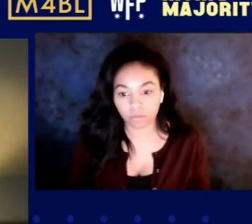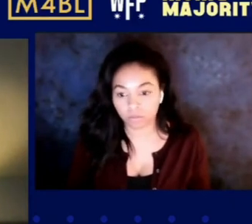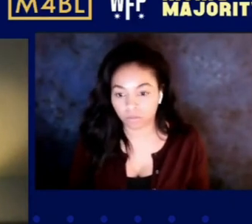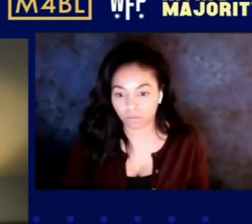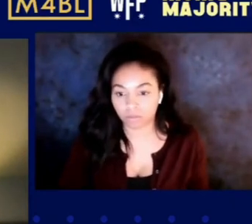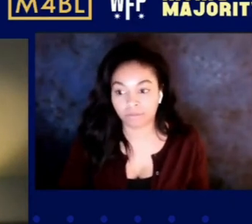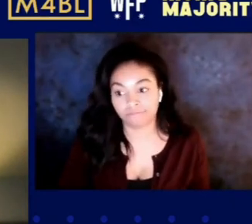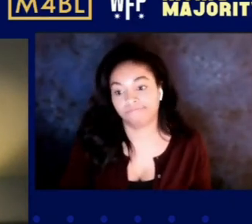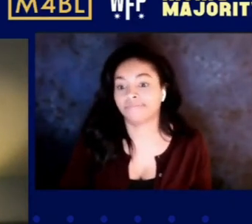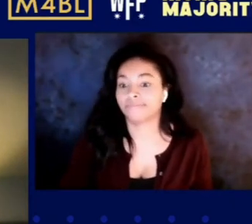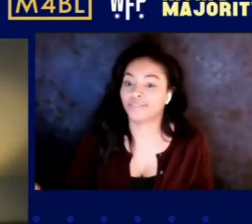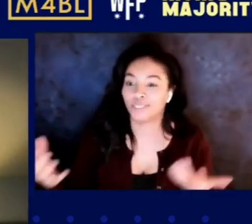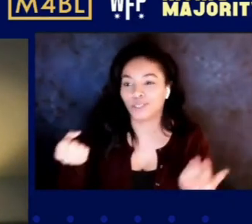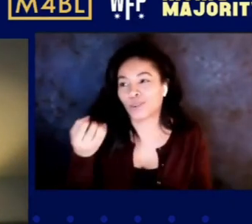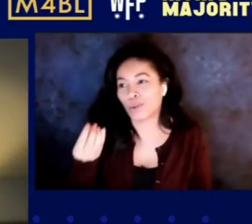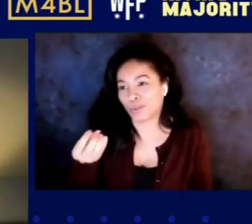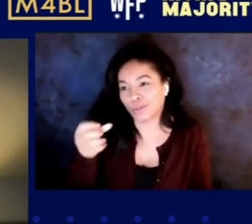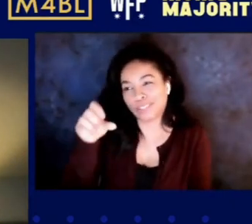Yeah, so